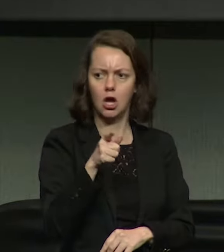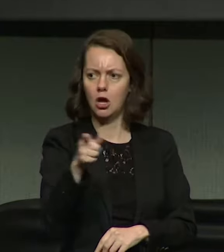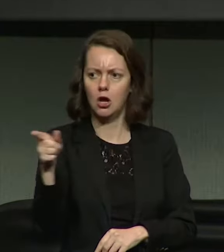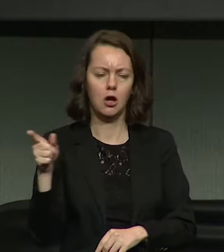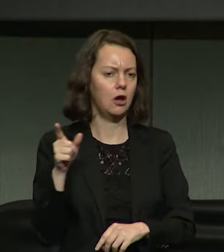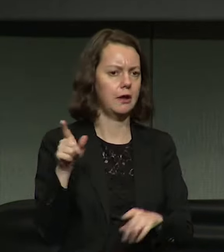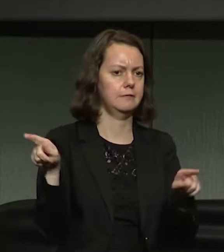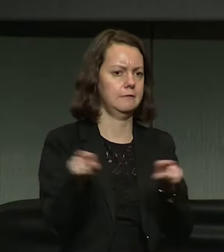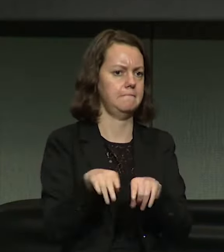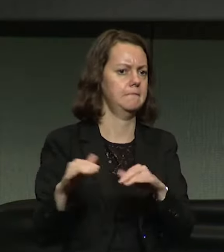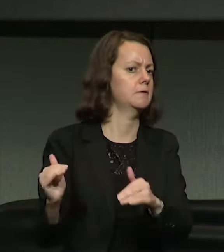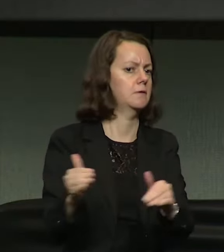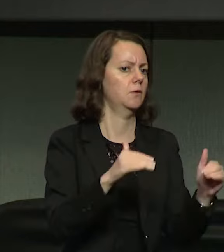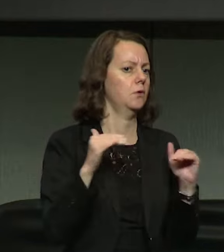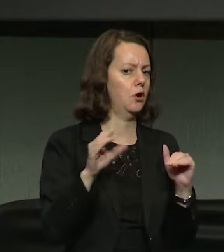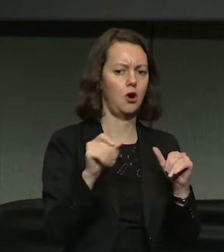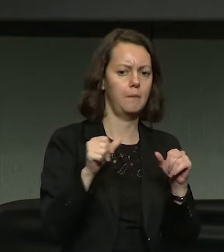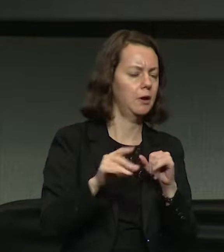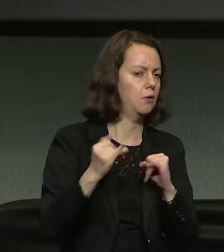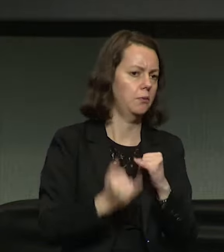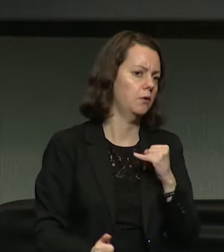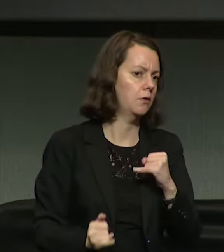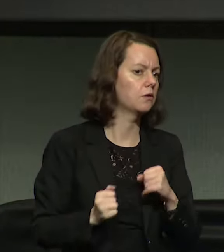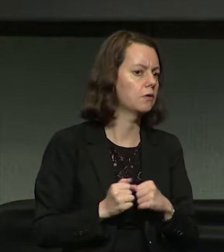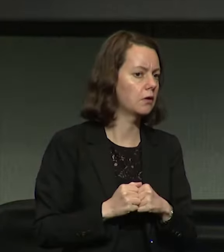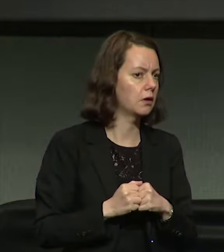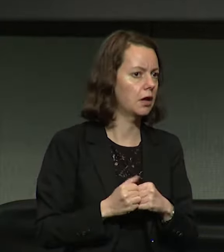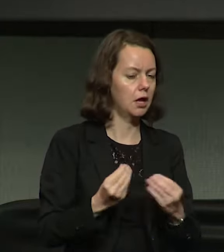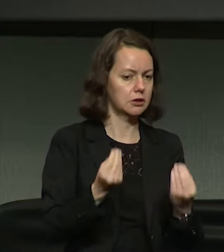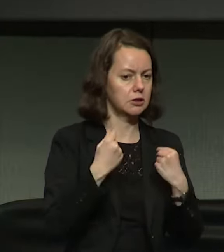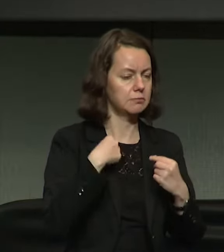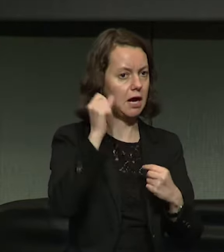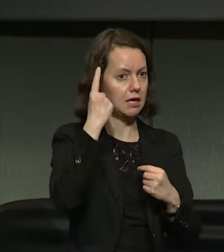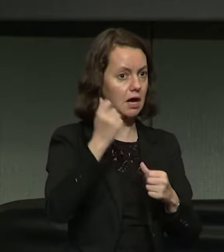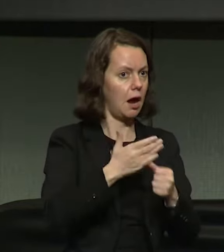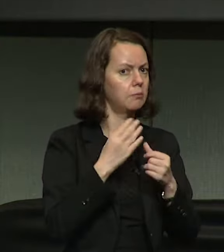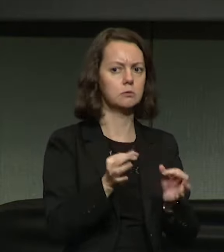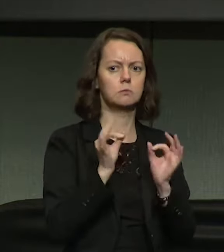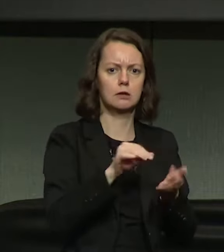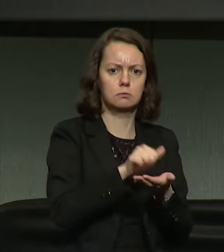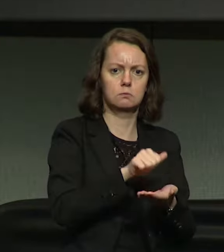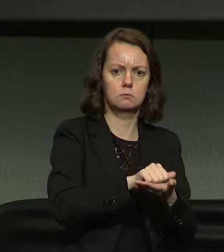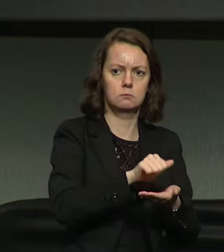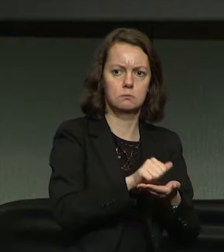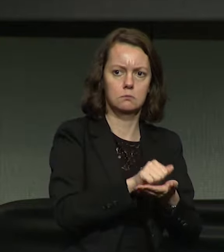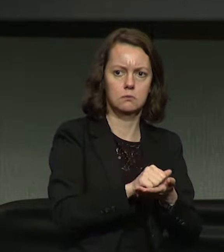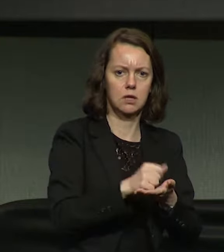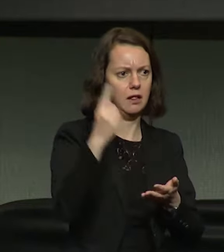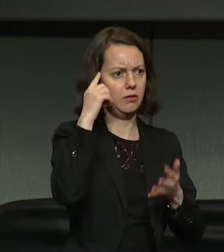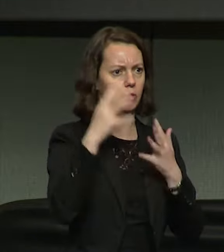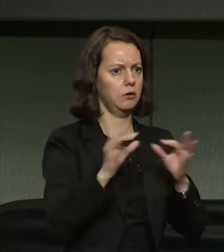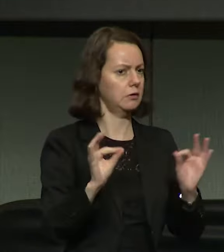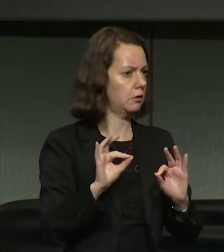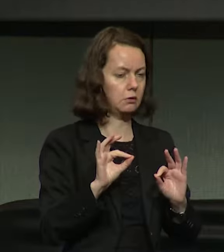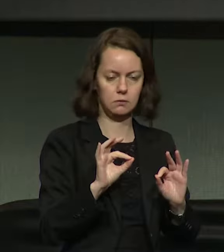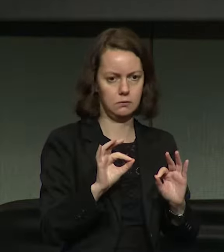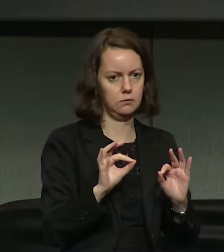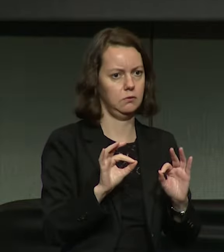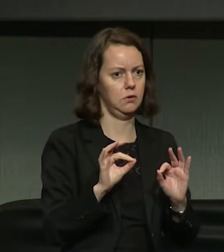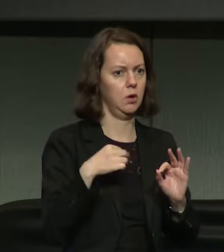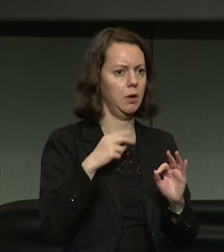than anybody else. And she got me to understand that being Aboriginal was precious, it was special. It didn't mean that we